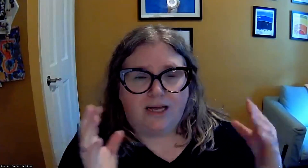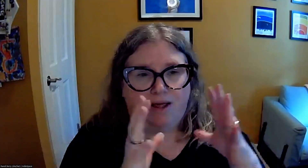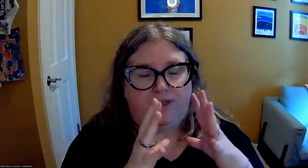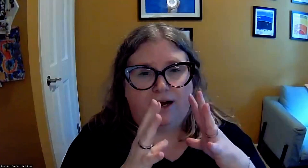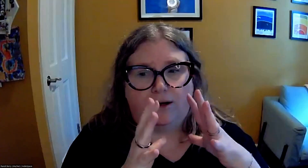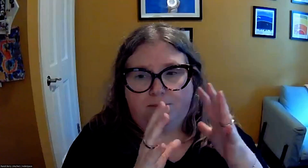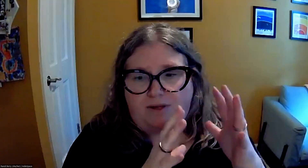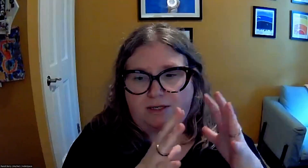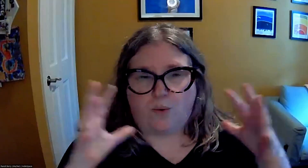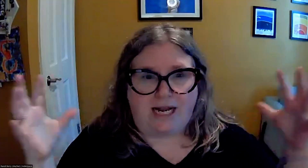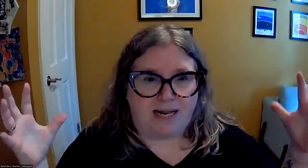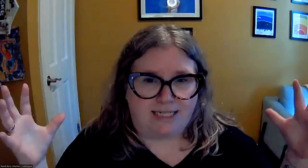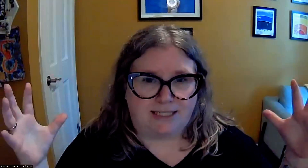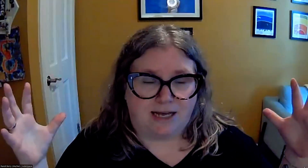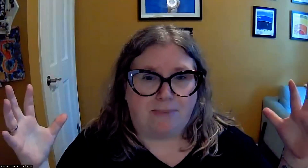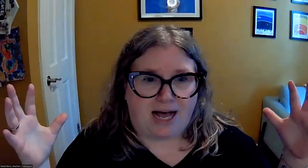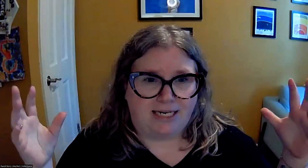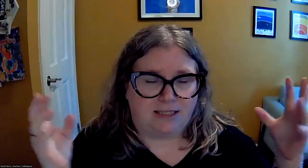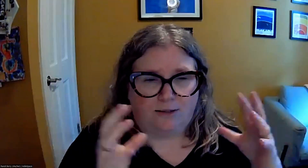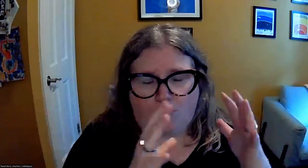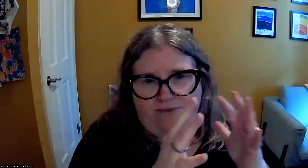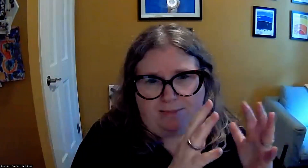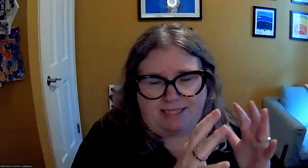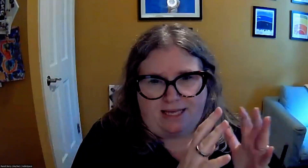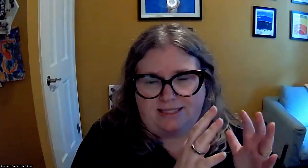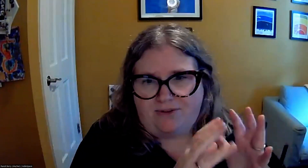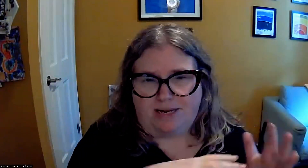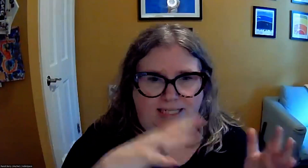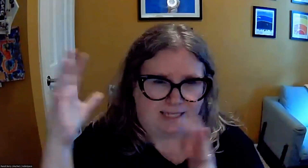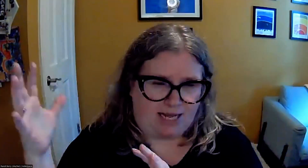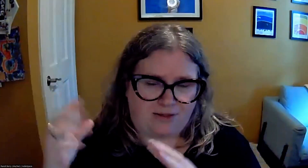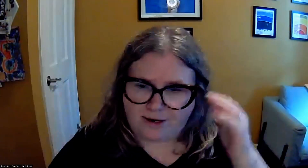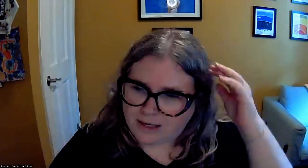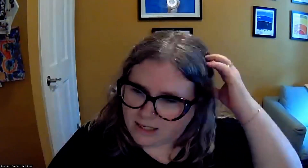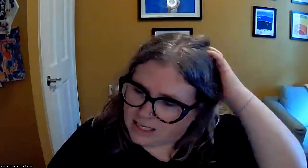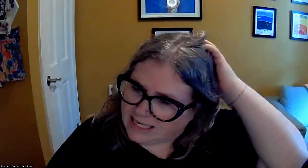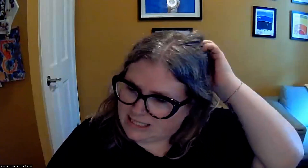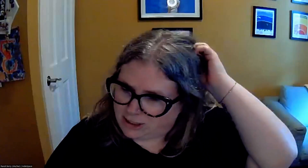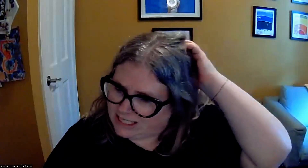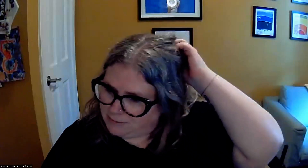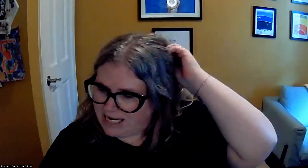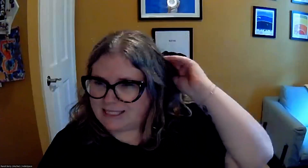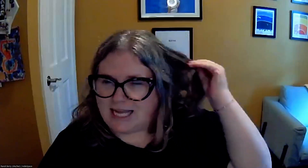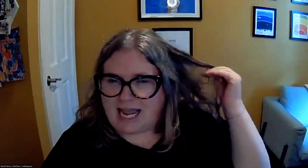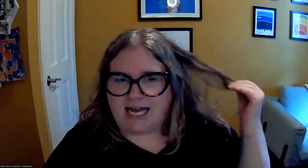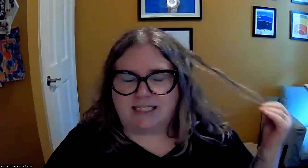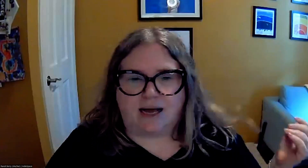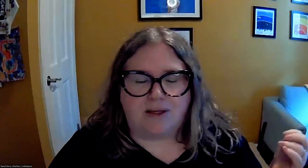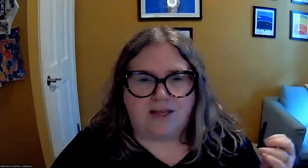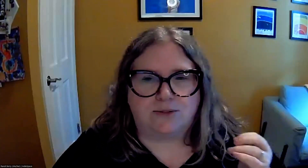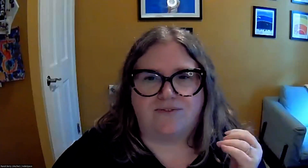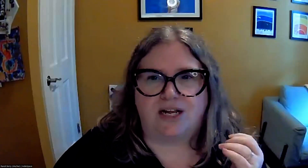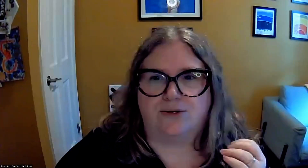you. They're 20 minutes combined. One of them is, I think, 7 minutes and the other is 13 minutes.